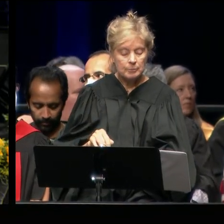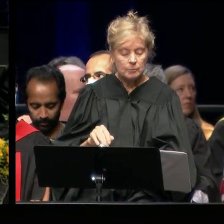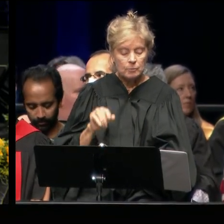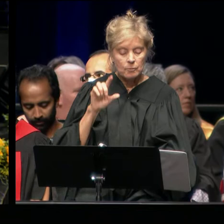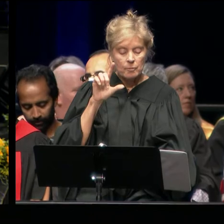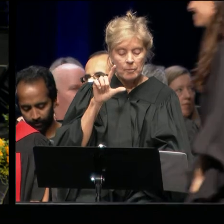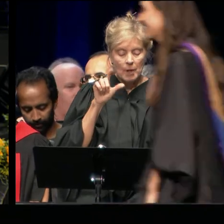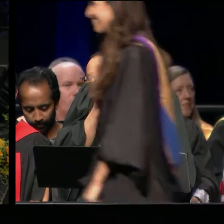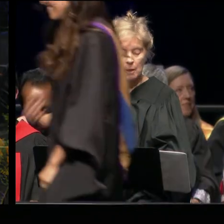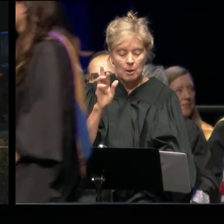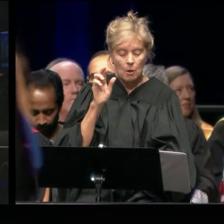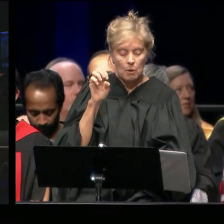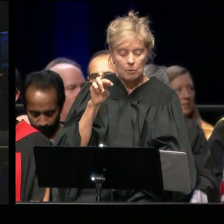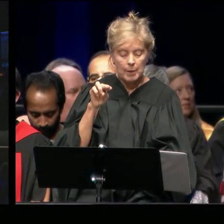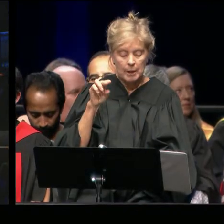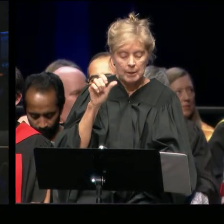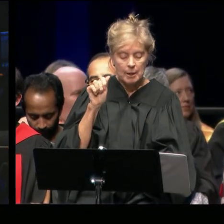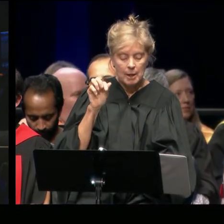Lauren Aruda.